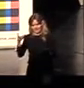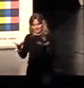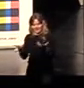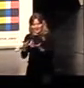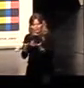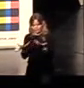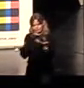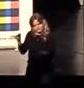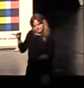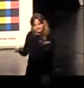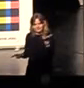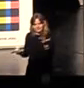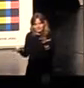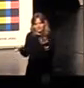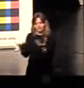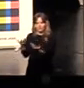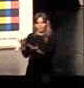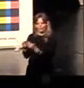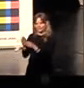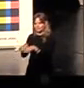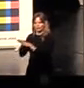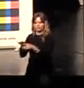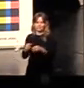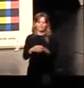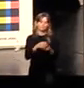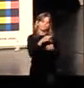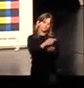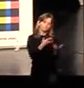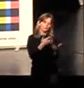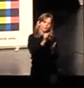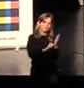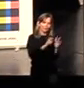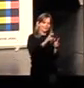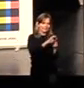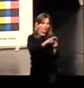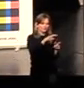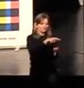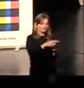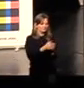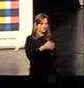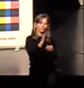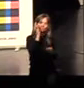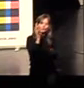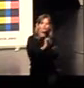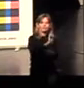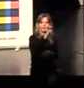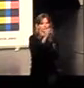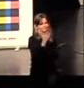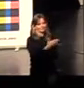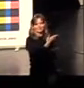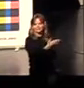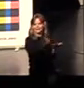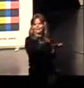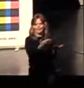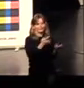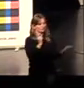take the first point dit is tegen french revolution als de meest player that expression of de transition from